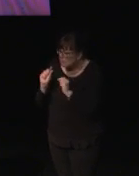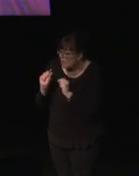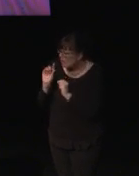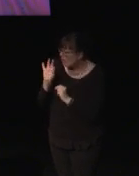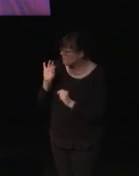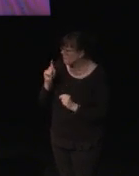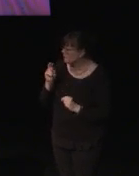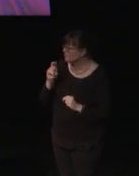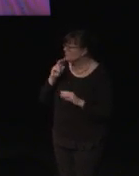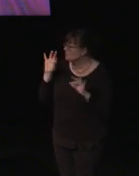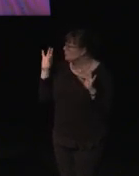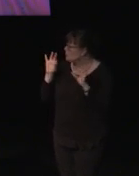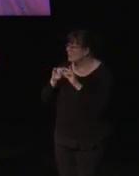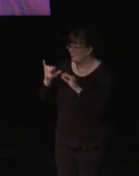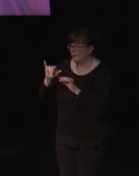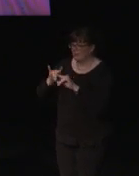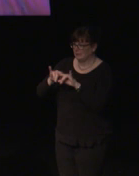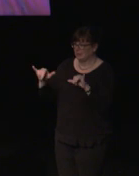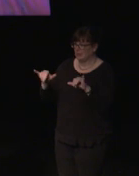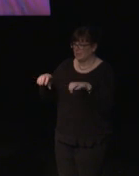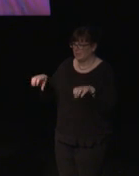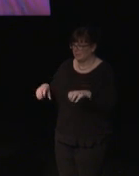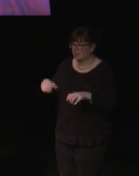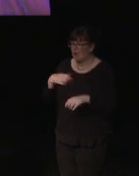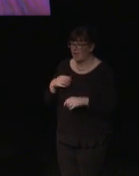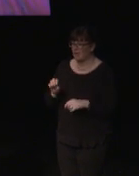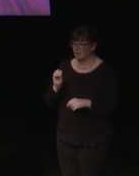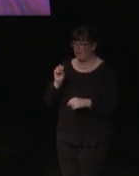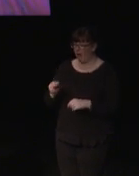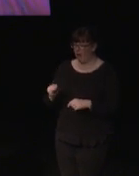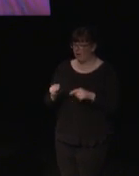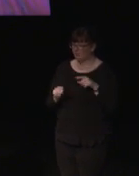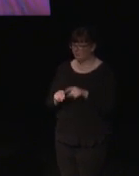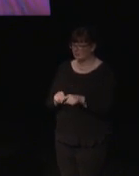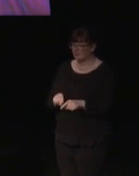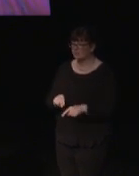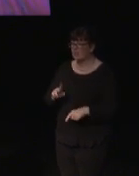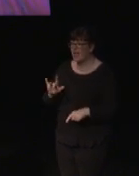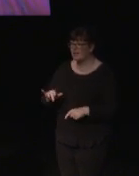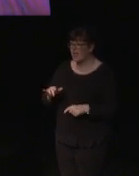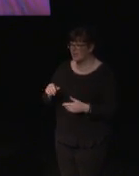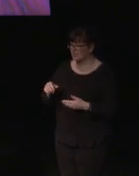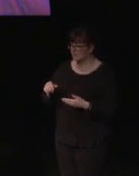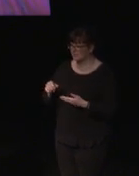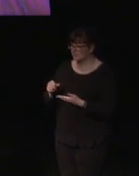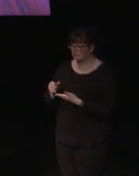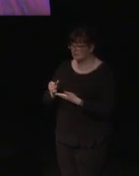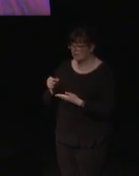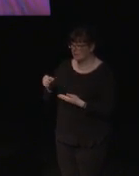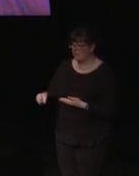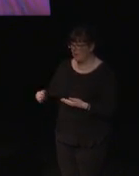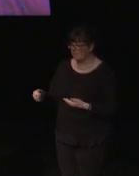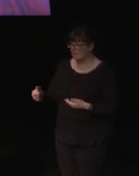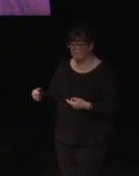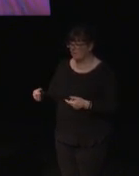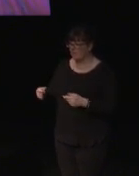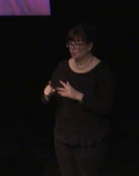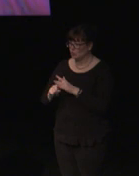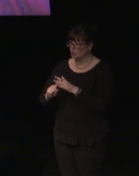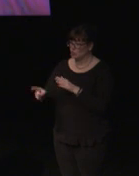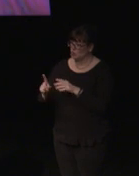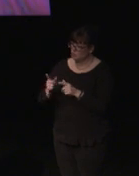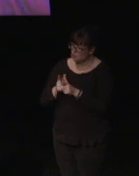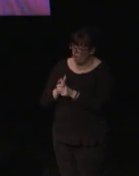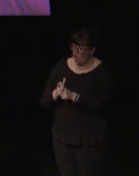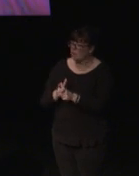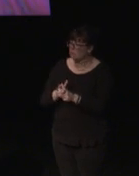because, again, it goes back to that simultaneous action thing. I can turn this on and I never have to press that thumbstick to actually run. You know, I press the thumbstick to walk. It is,